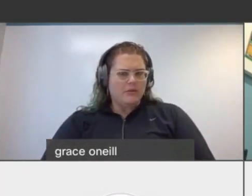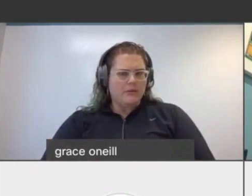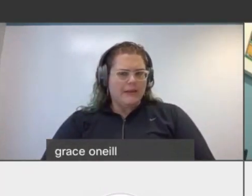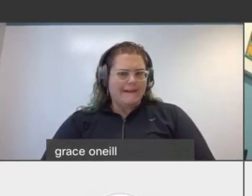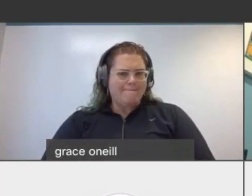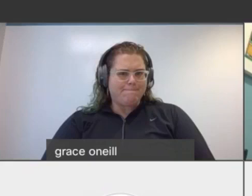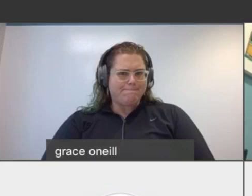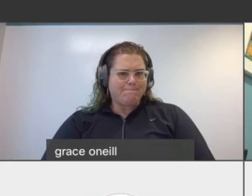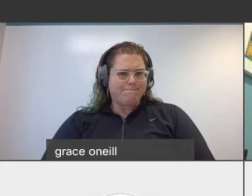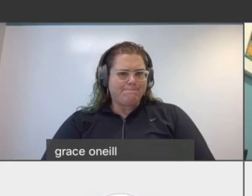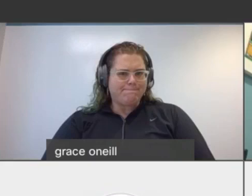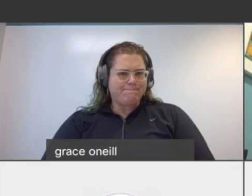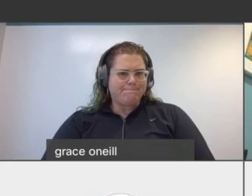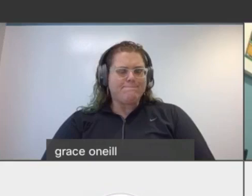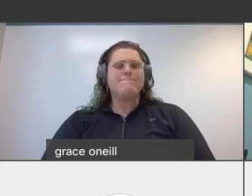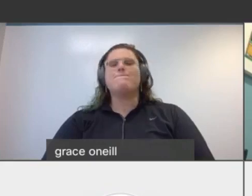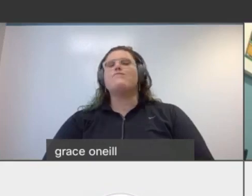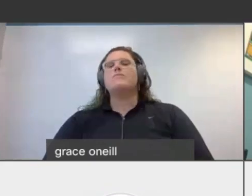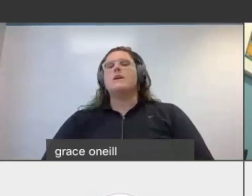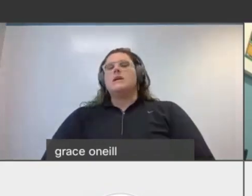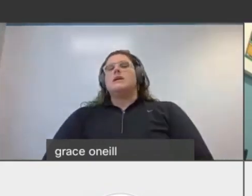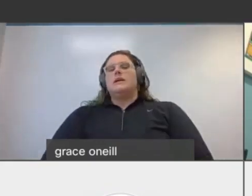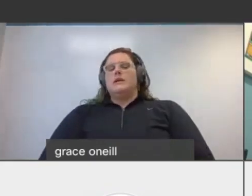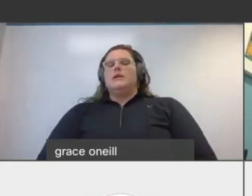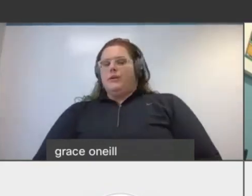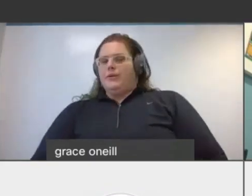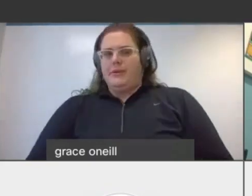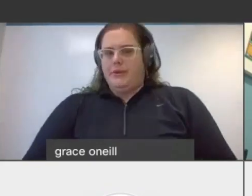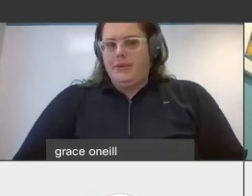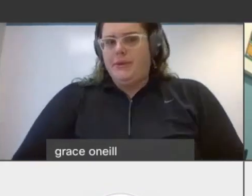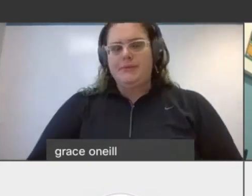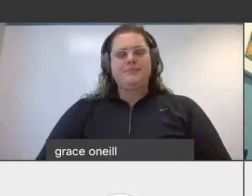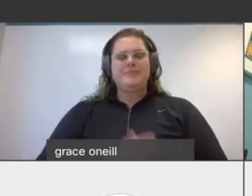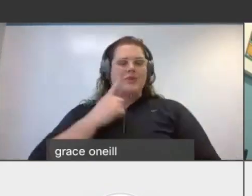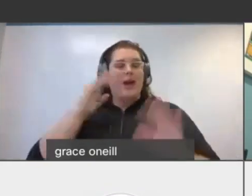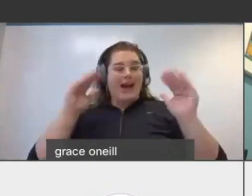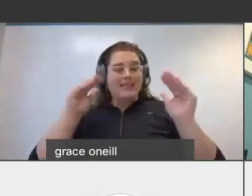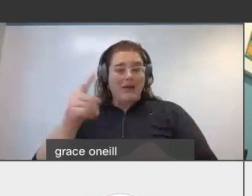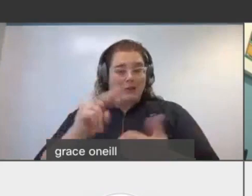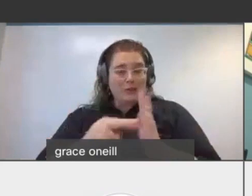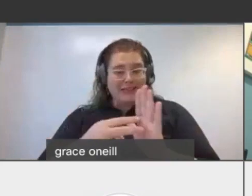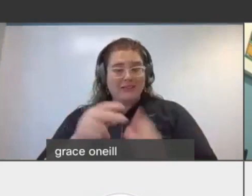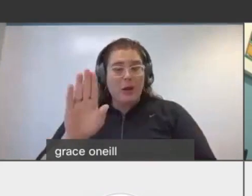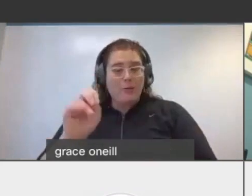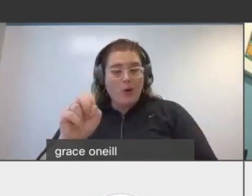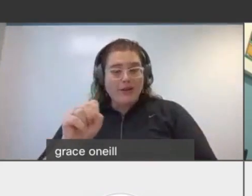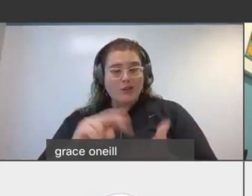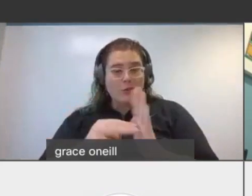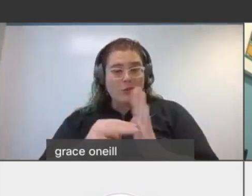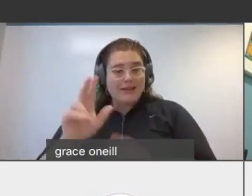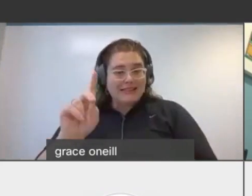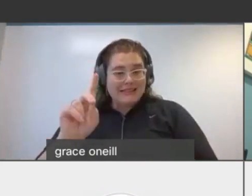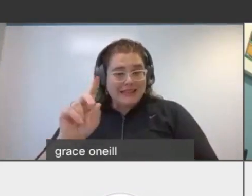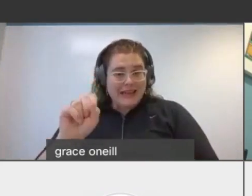You know, there was a lot. All I can say is, so I expect the bonuses that you're referring to are the DSP